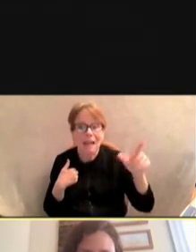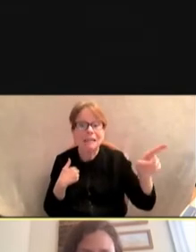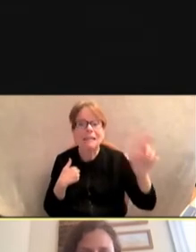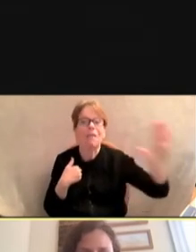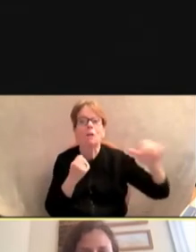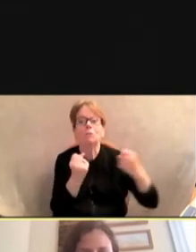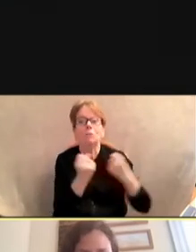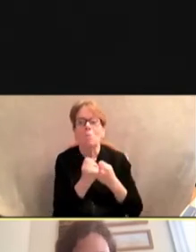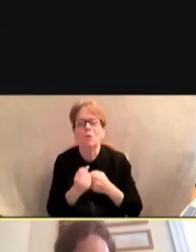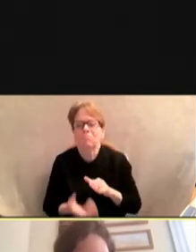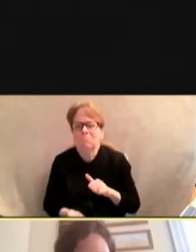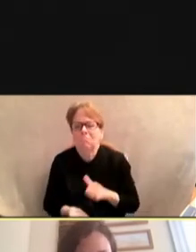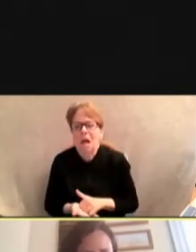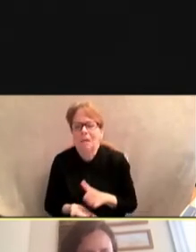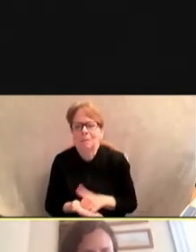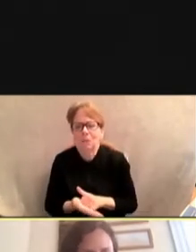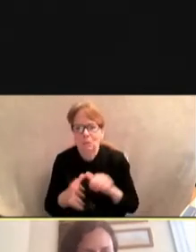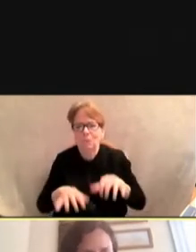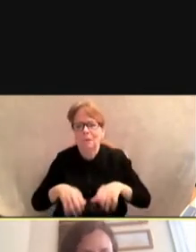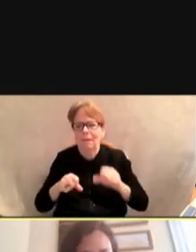course.